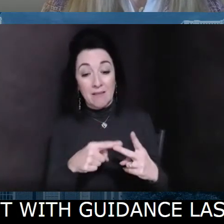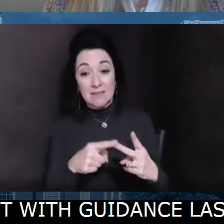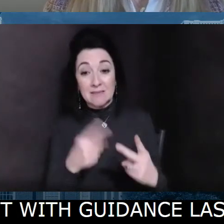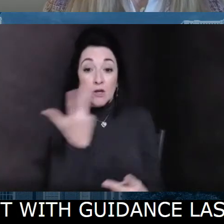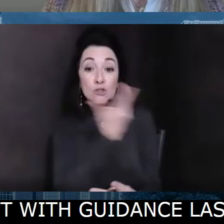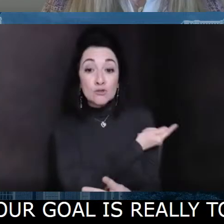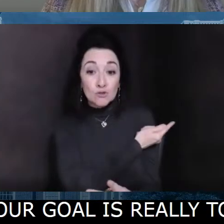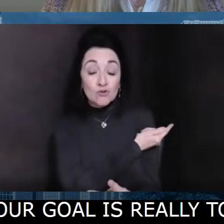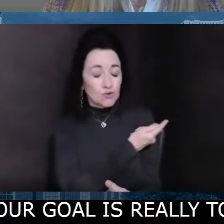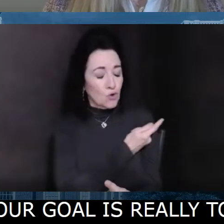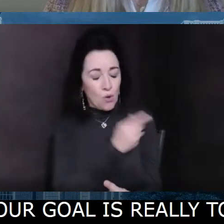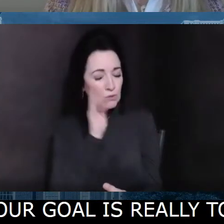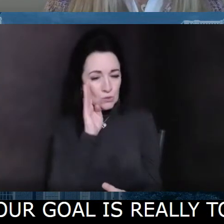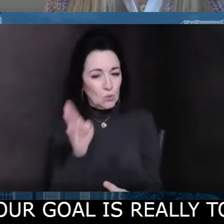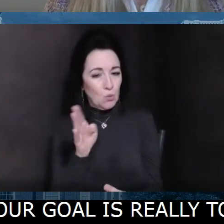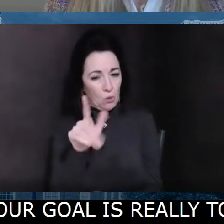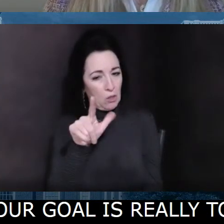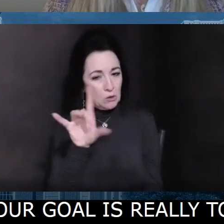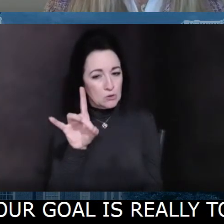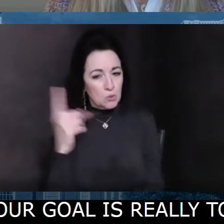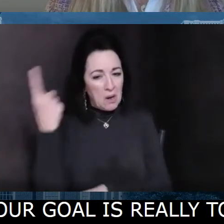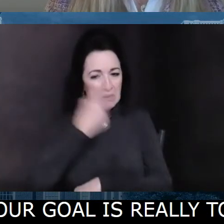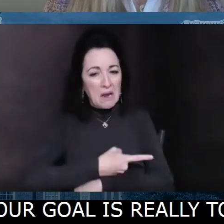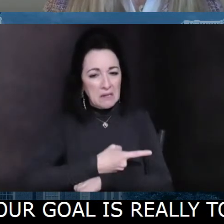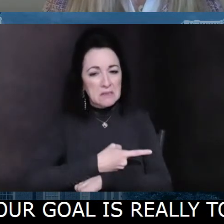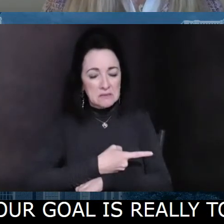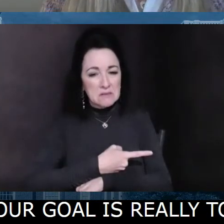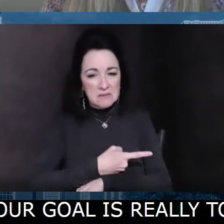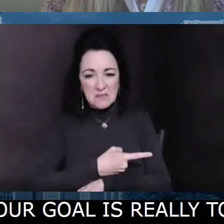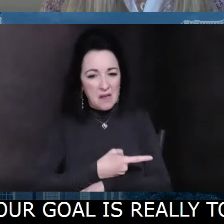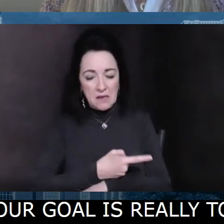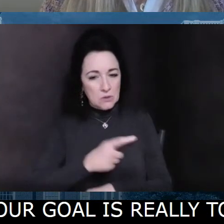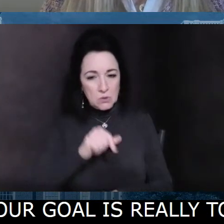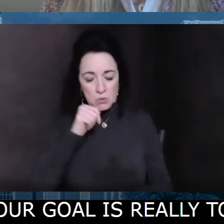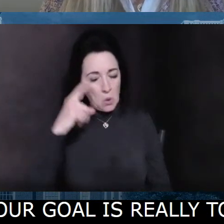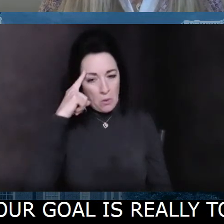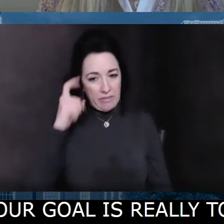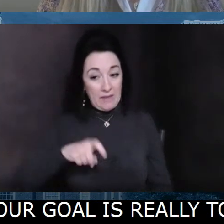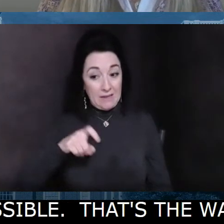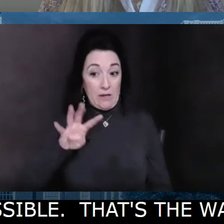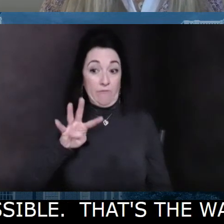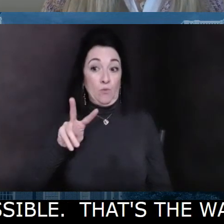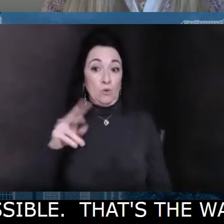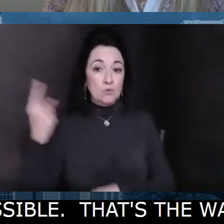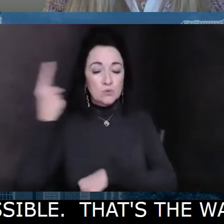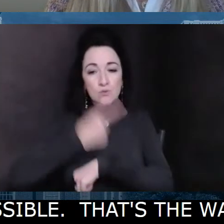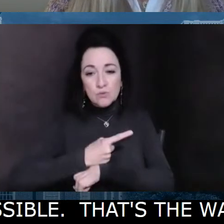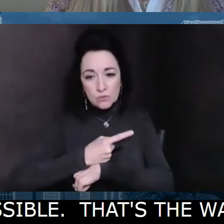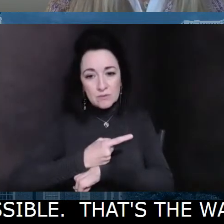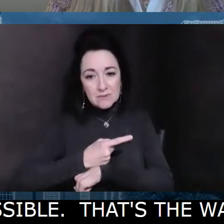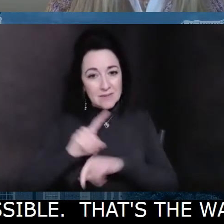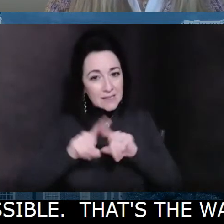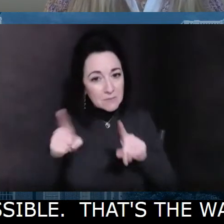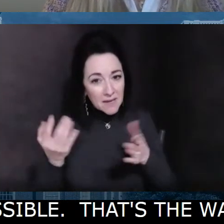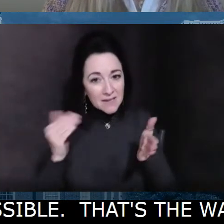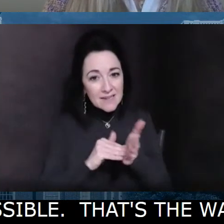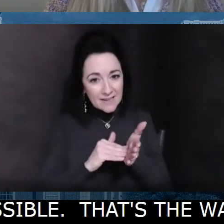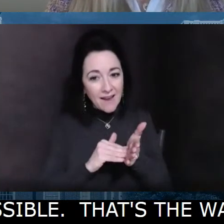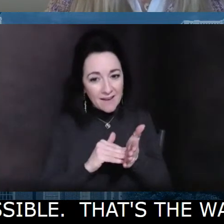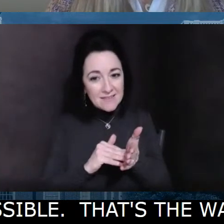so that's the way that we're going to continue to move forward. That being said, it's been a tough balance just